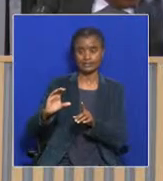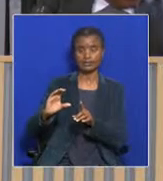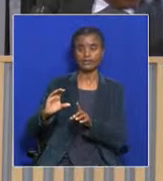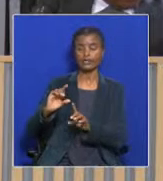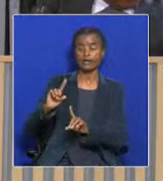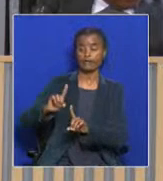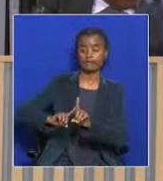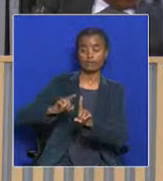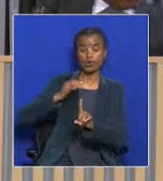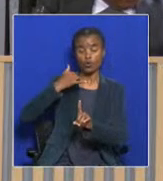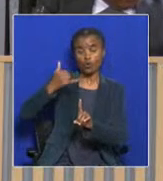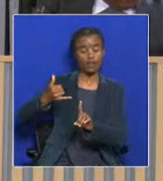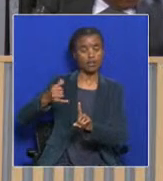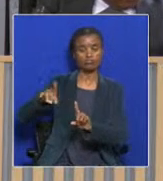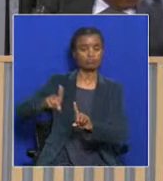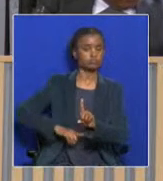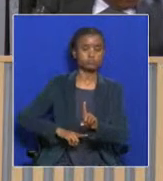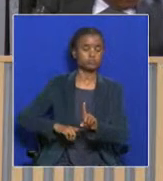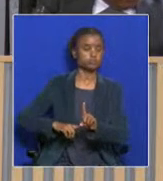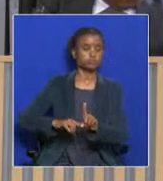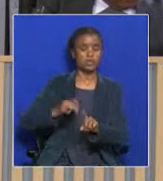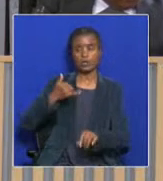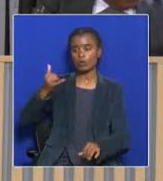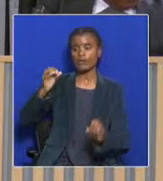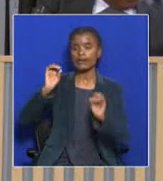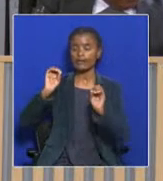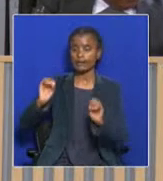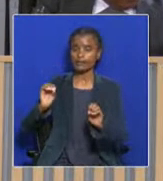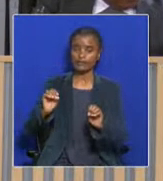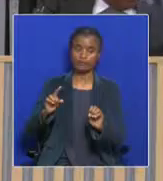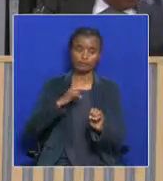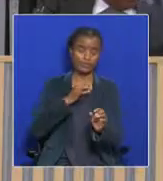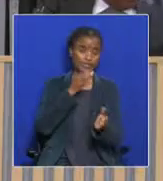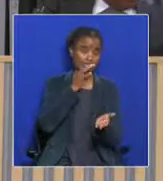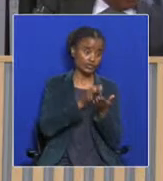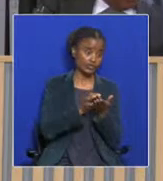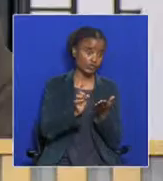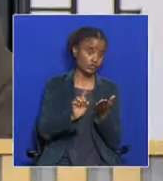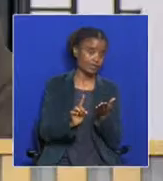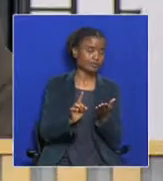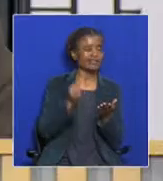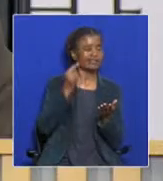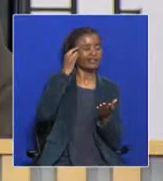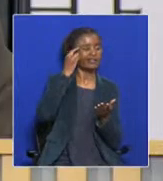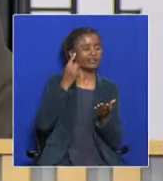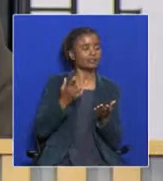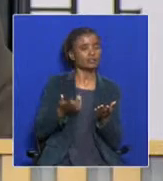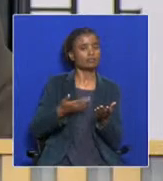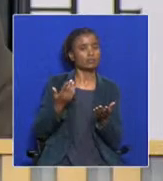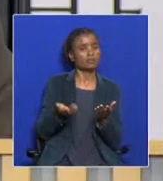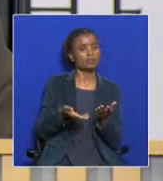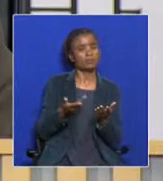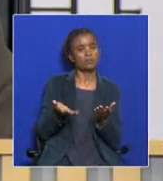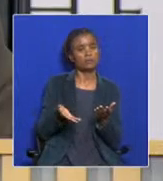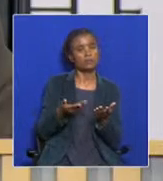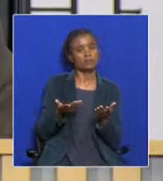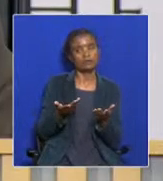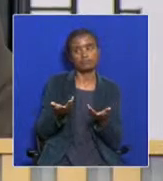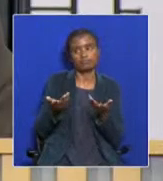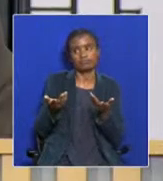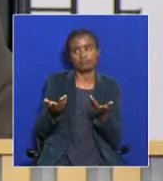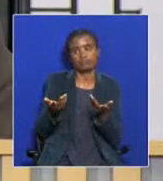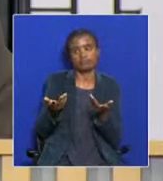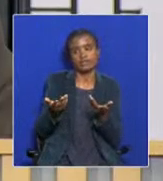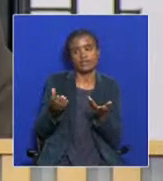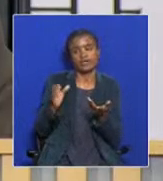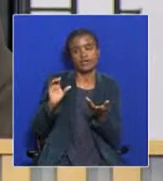is there is no point in requiring that the LCRC should be present